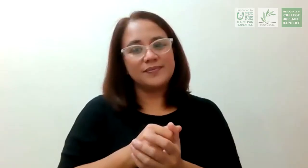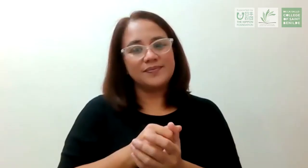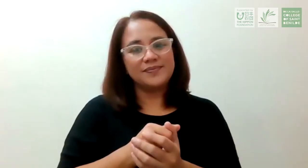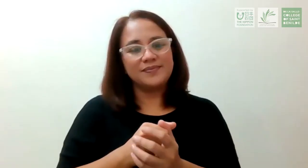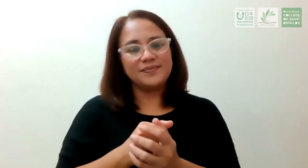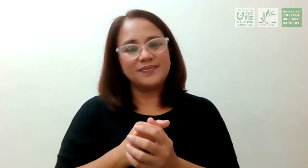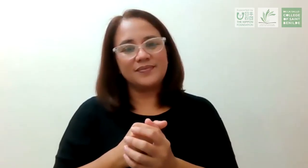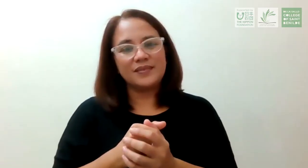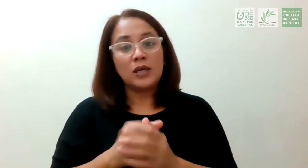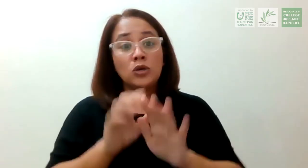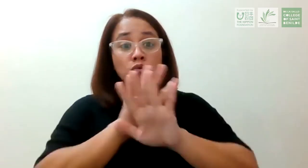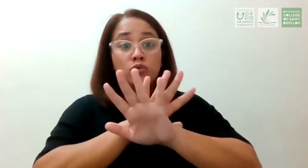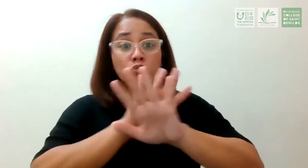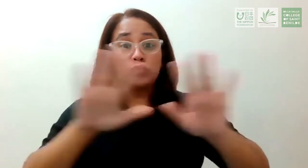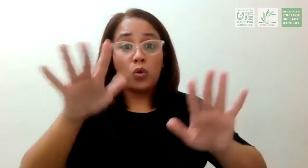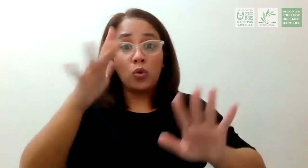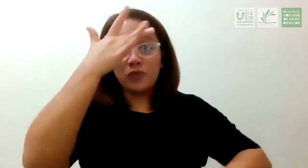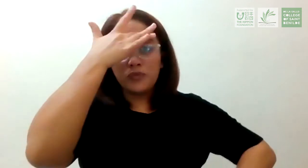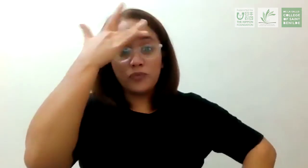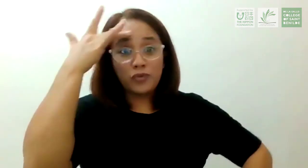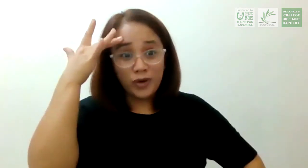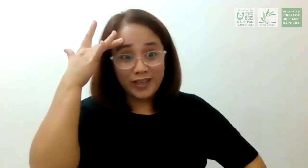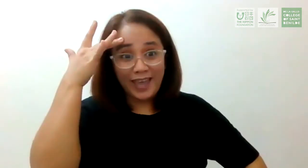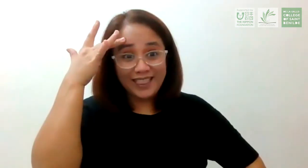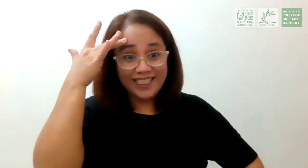don't forget this between now and Tuesday.